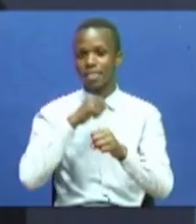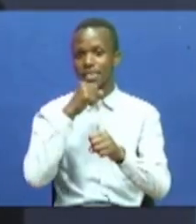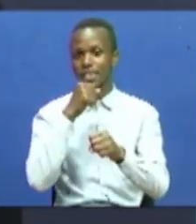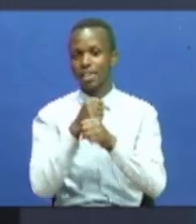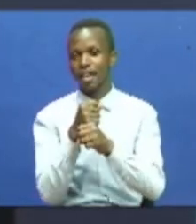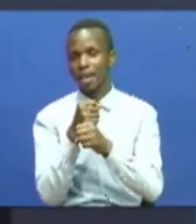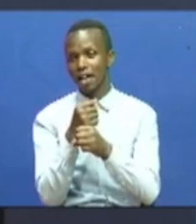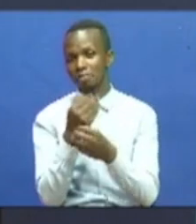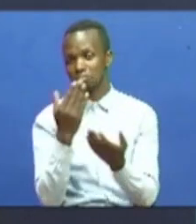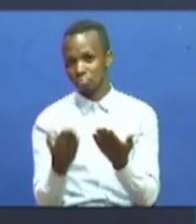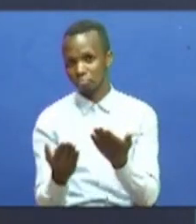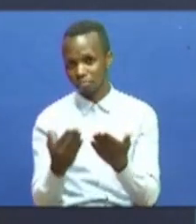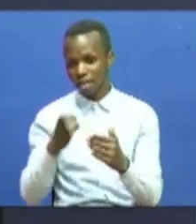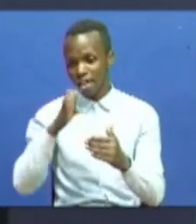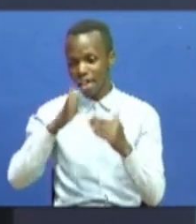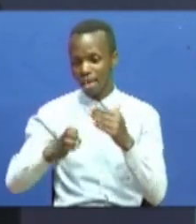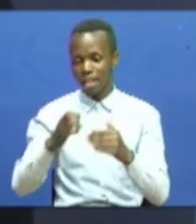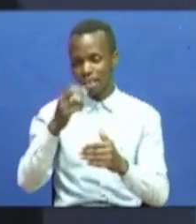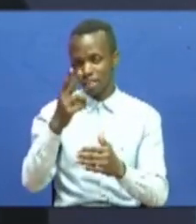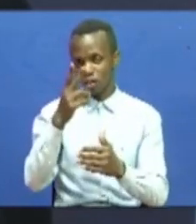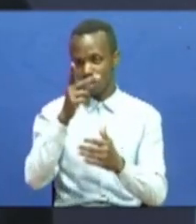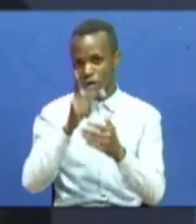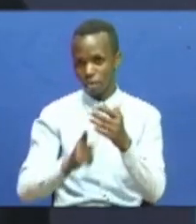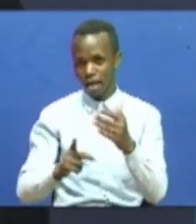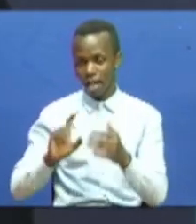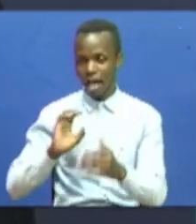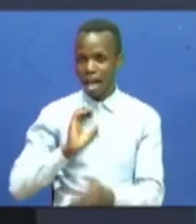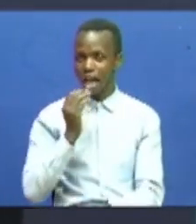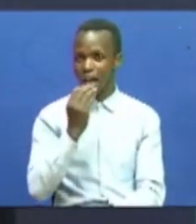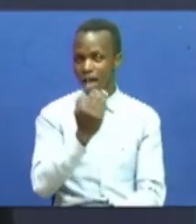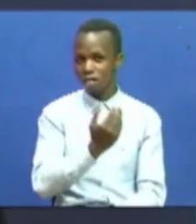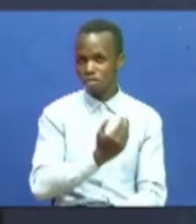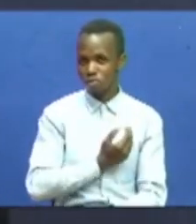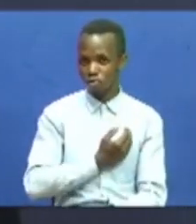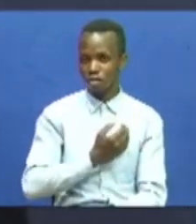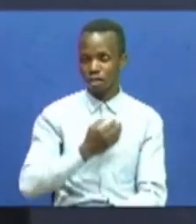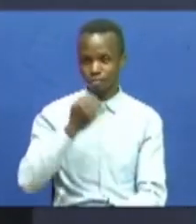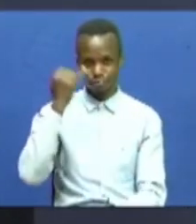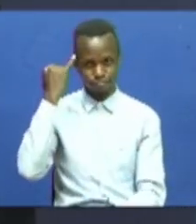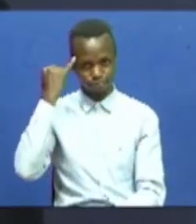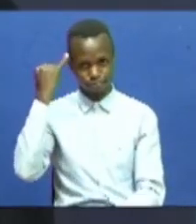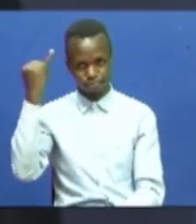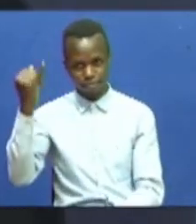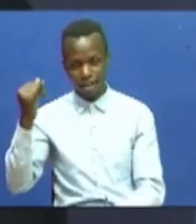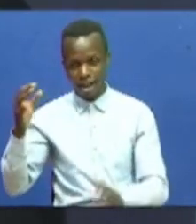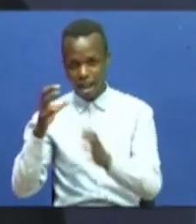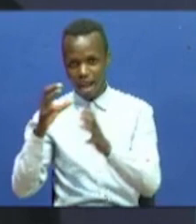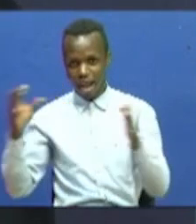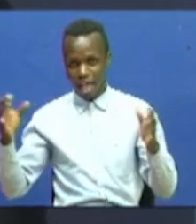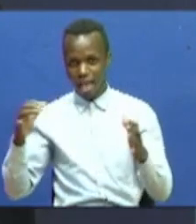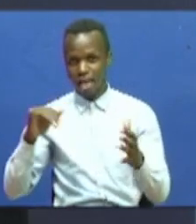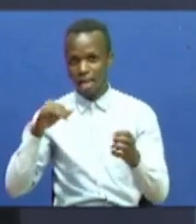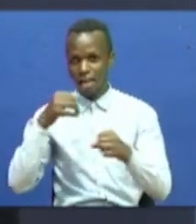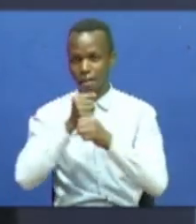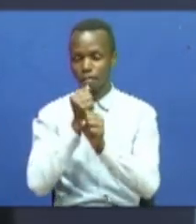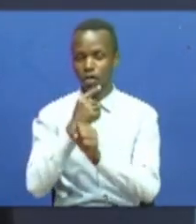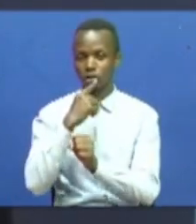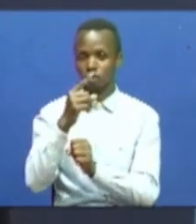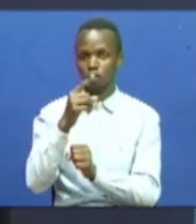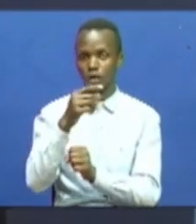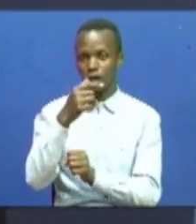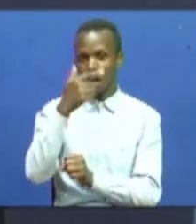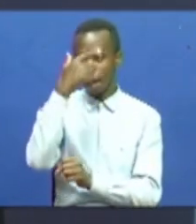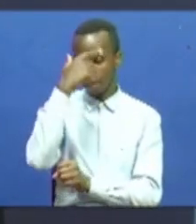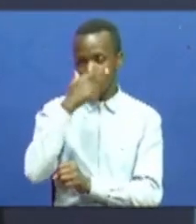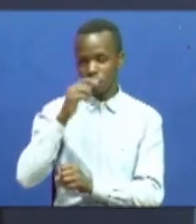that we are ending the second stage, we intend to enrich and enlarge to make sure that the Konza Technopolis